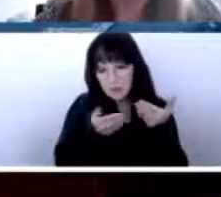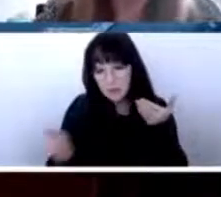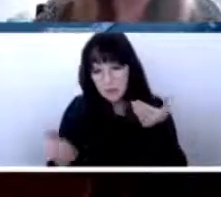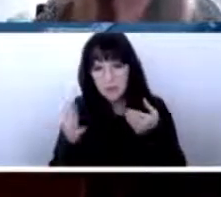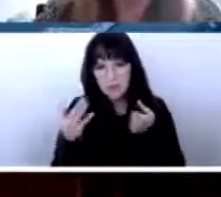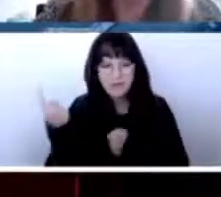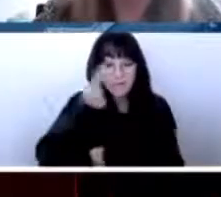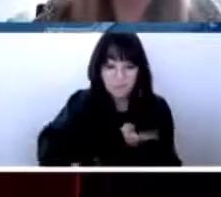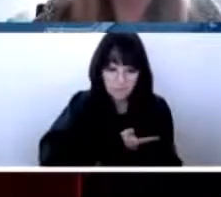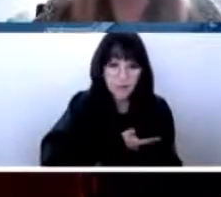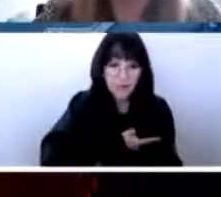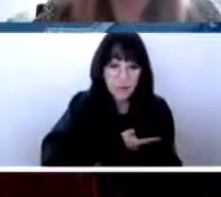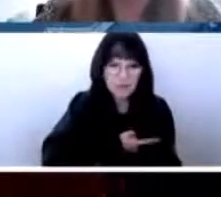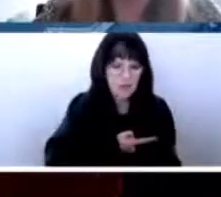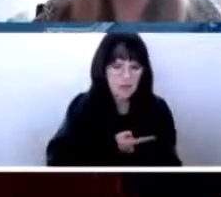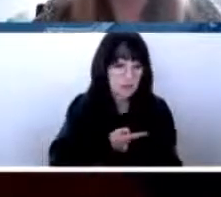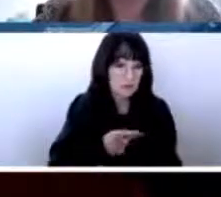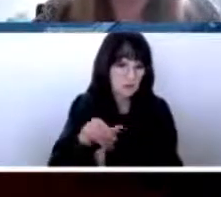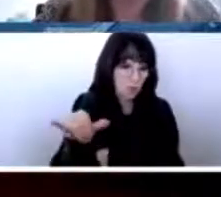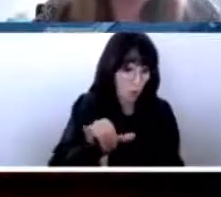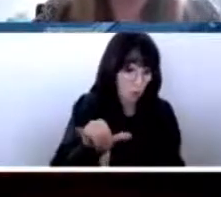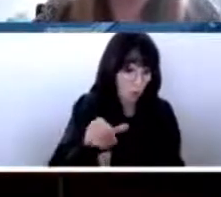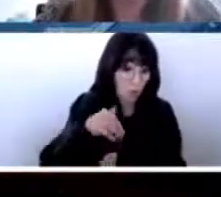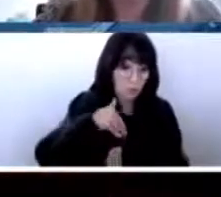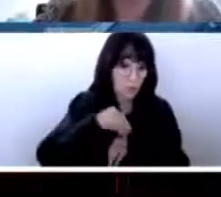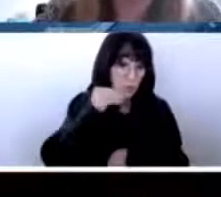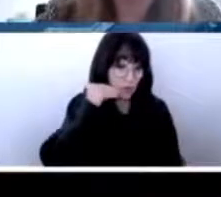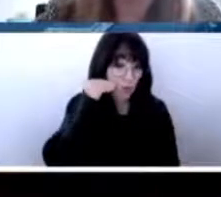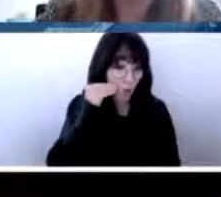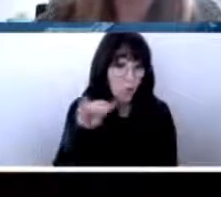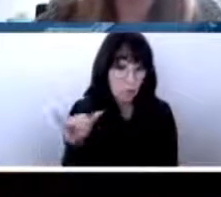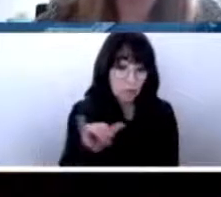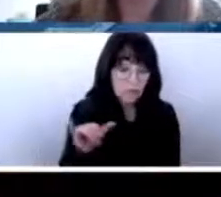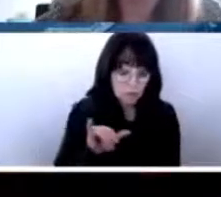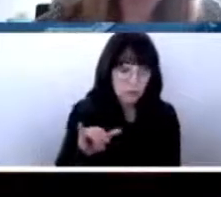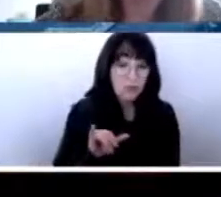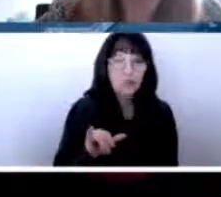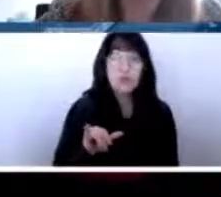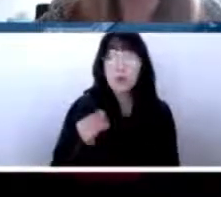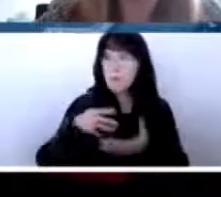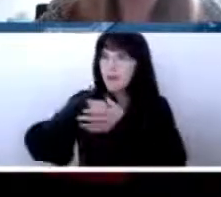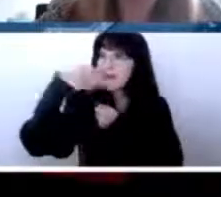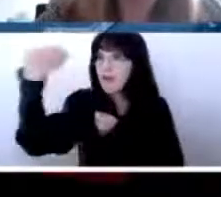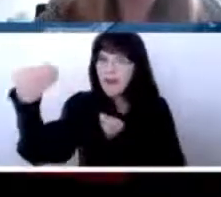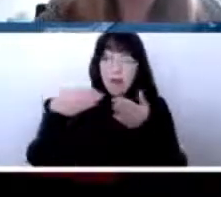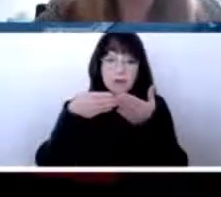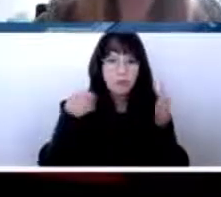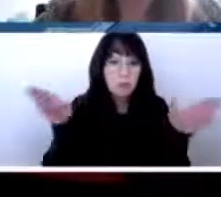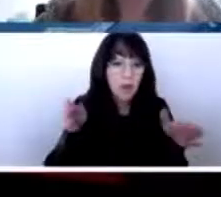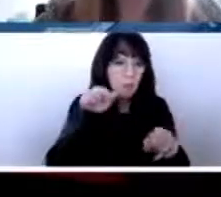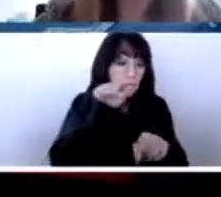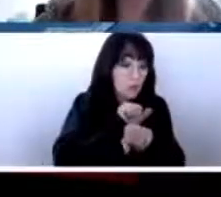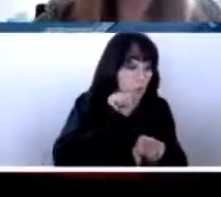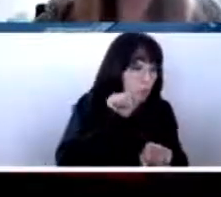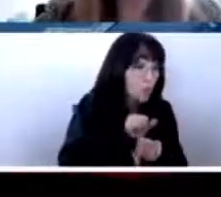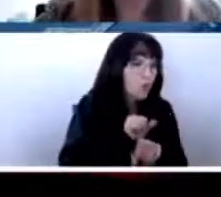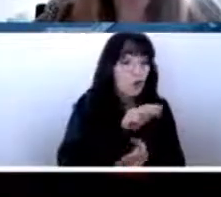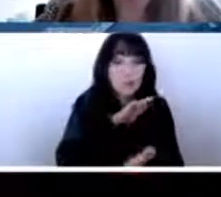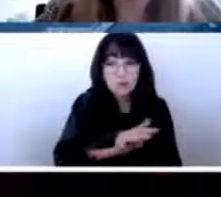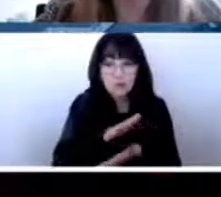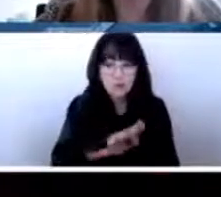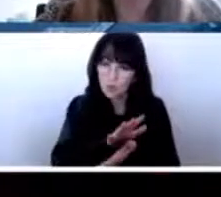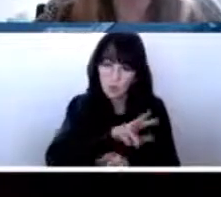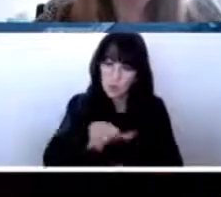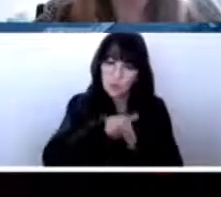they are, which includes home, but out in public, at school, workplace, etc. Now, if an individual still has